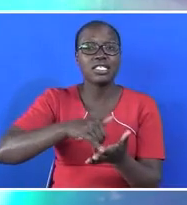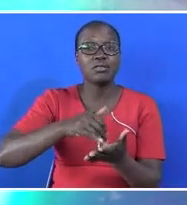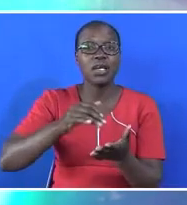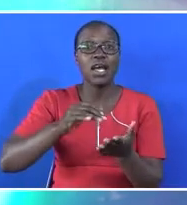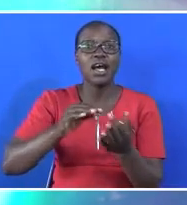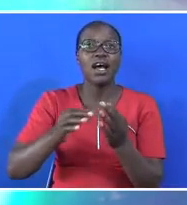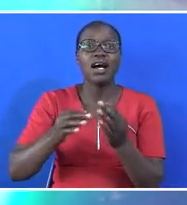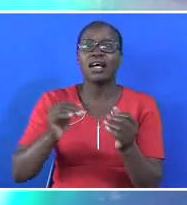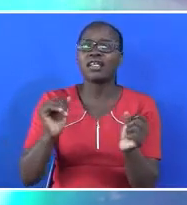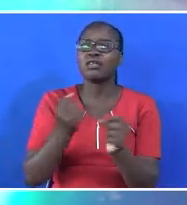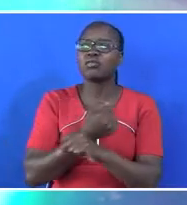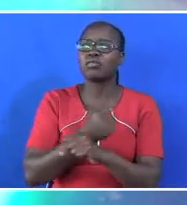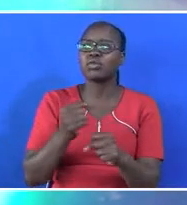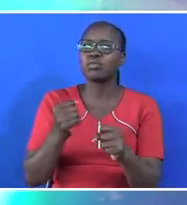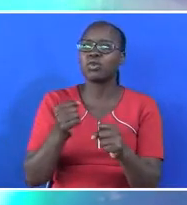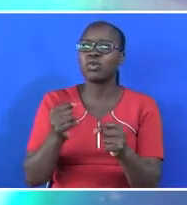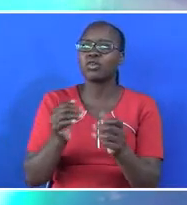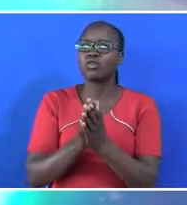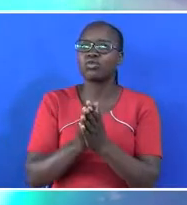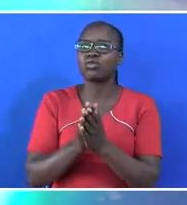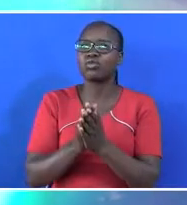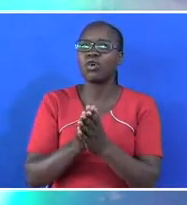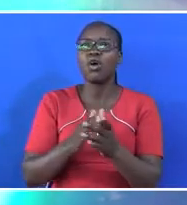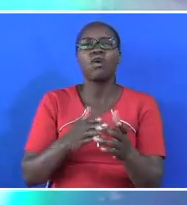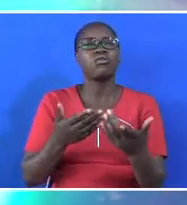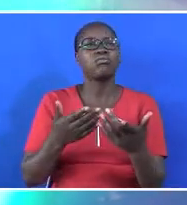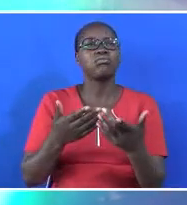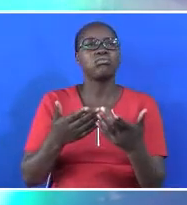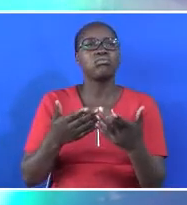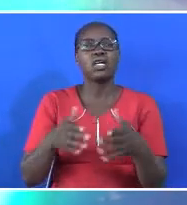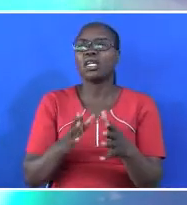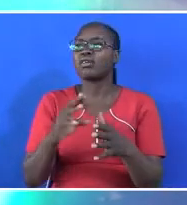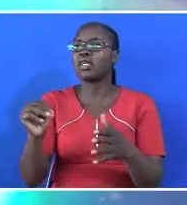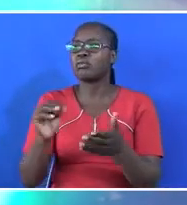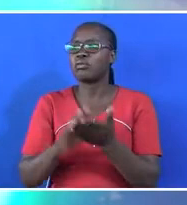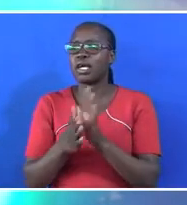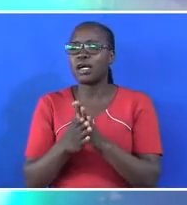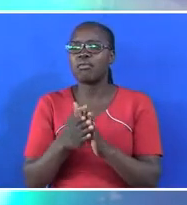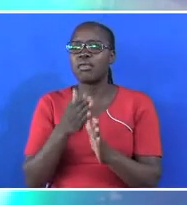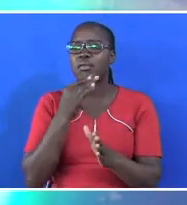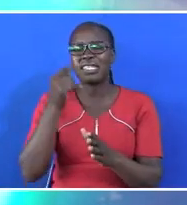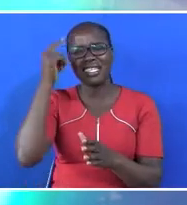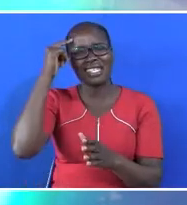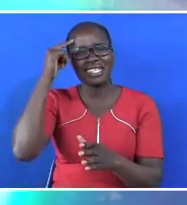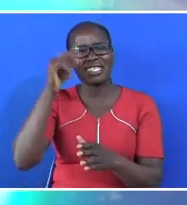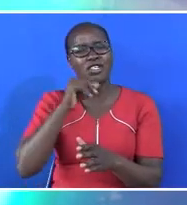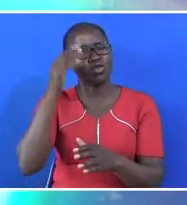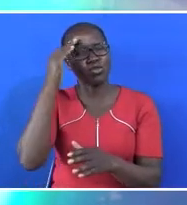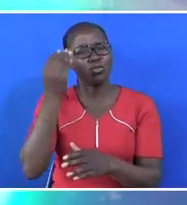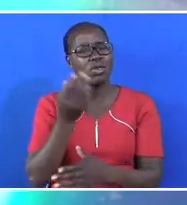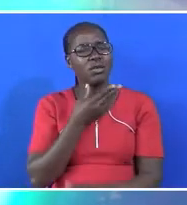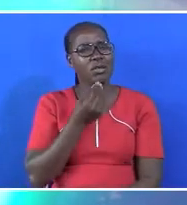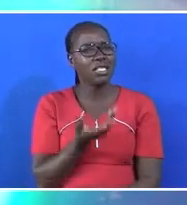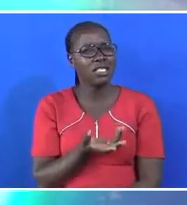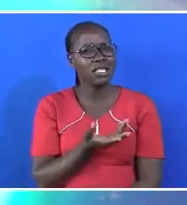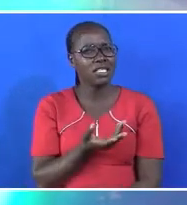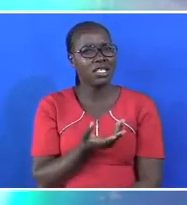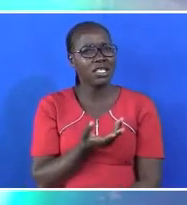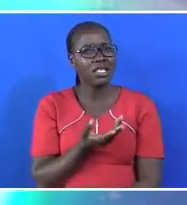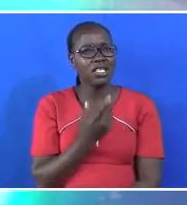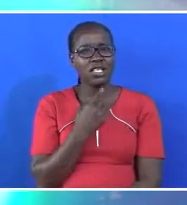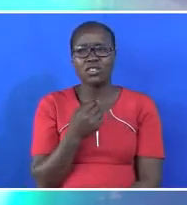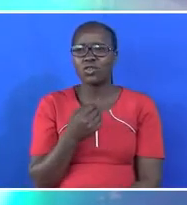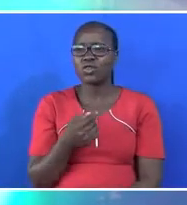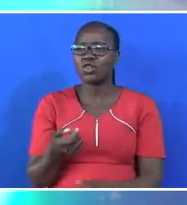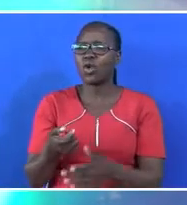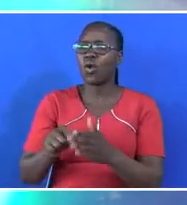to lock them with men when they think they are not men. Can you understand that madness? And because of that, they were locked